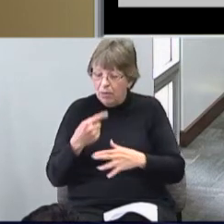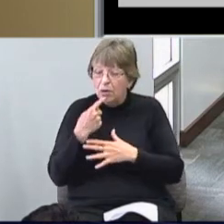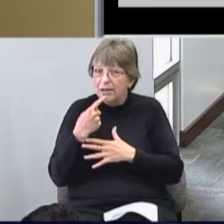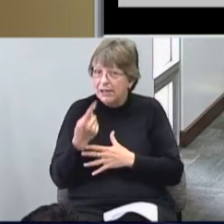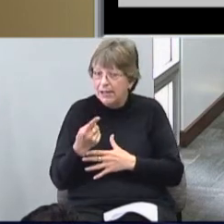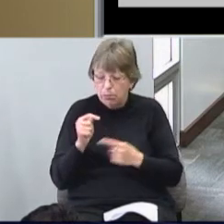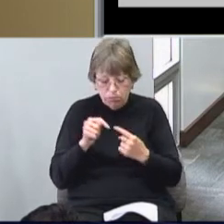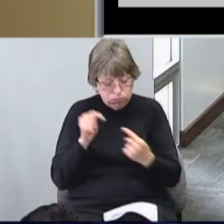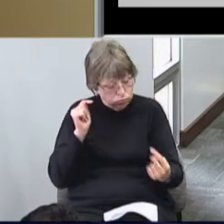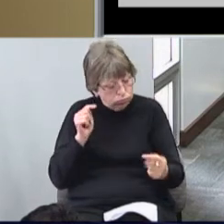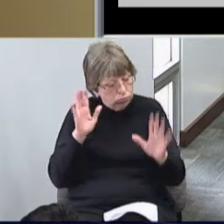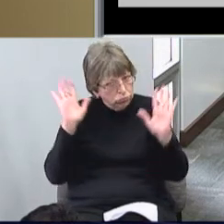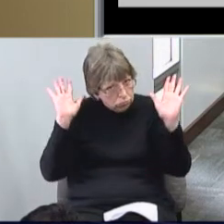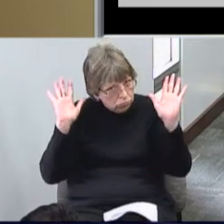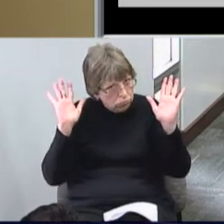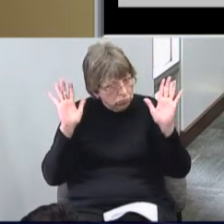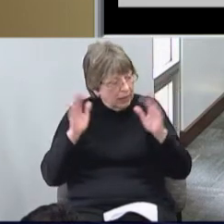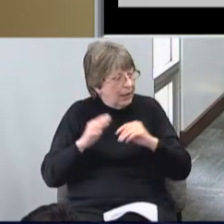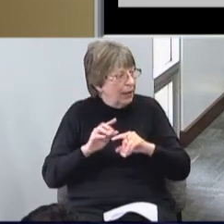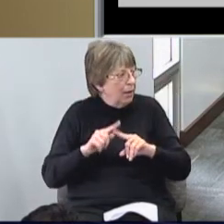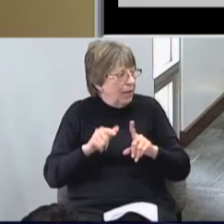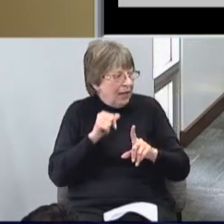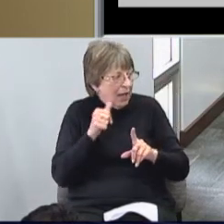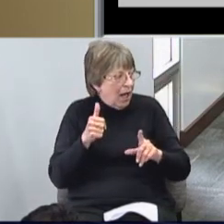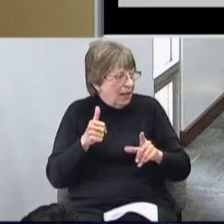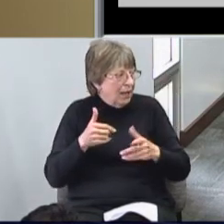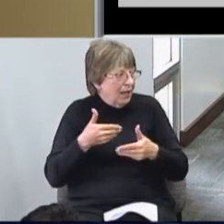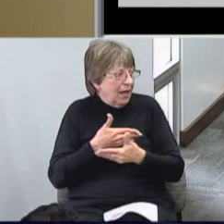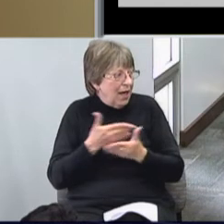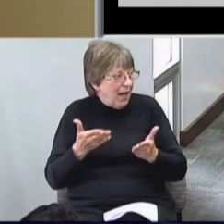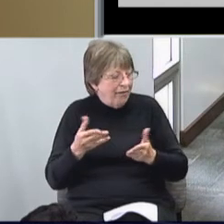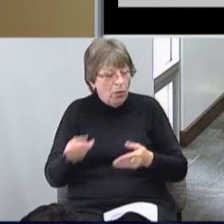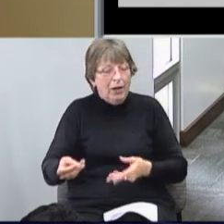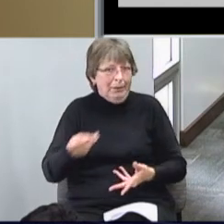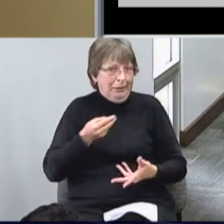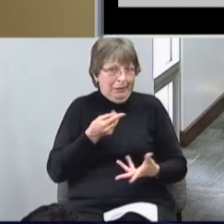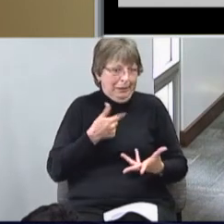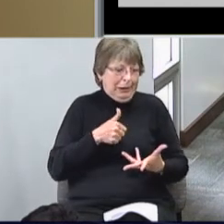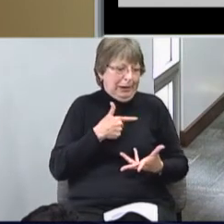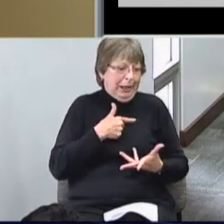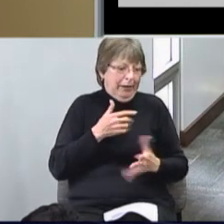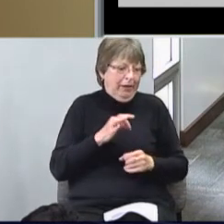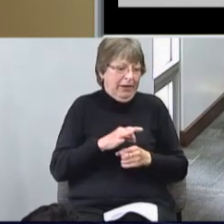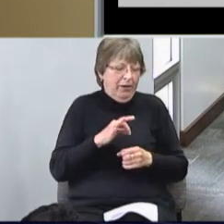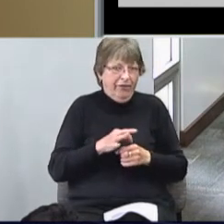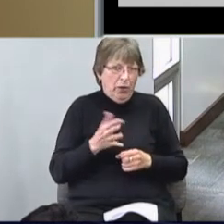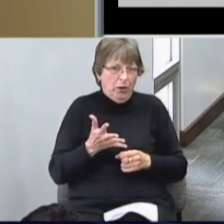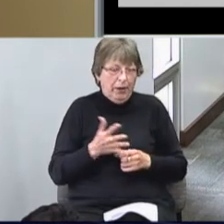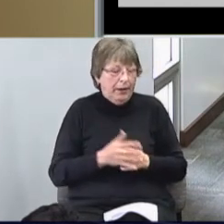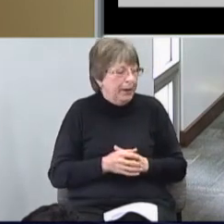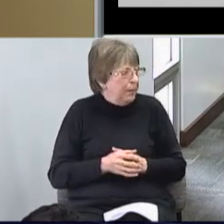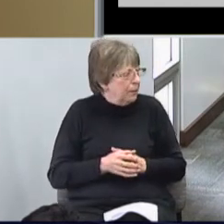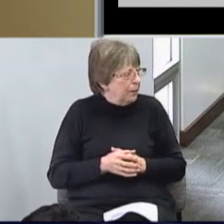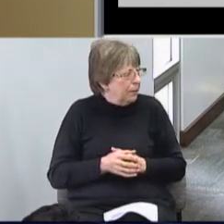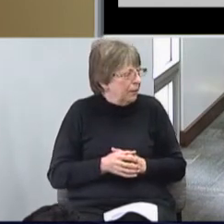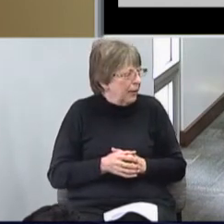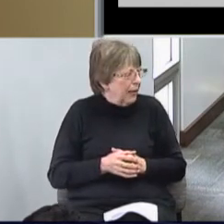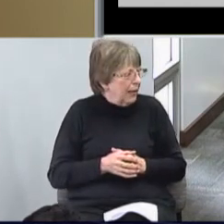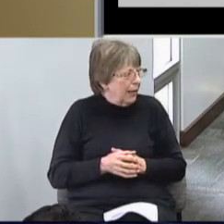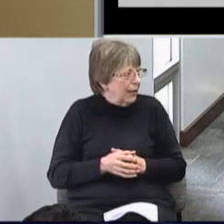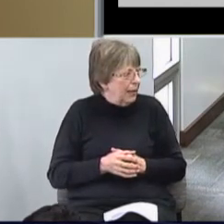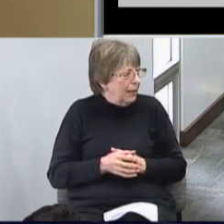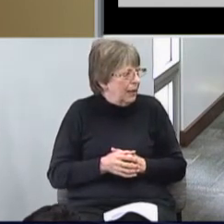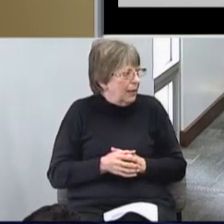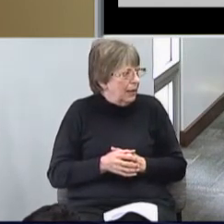being formed, but not everybody turned stuff in, returned a vote, so to